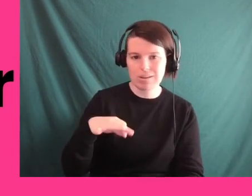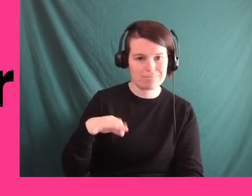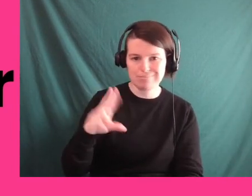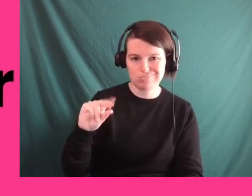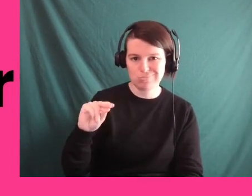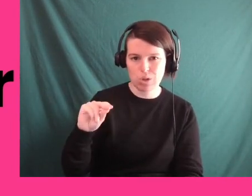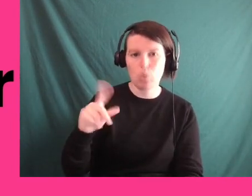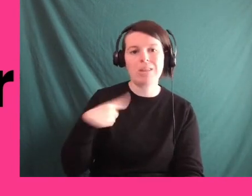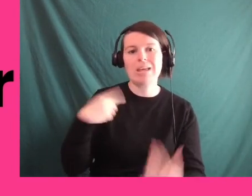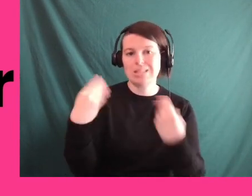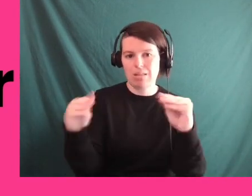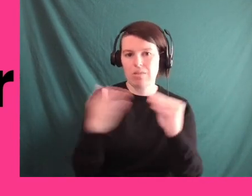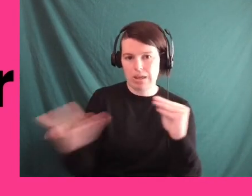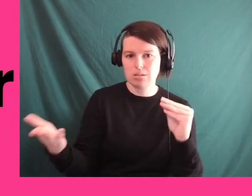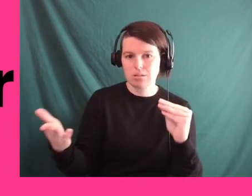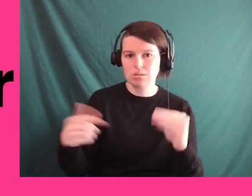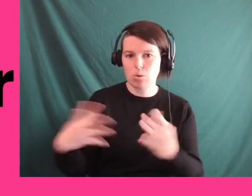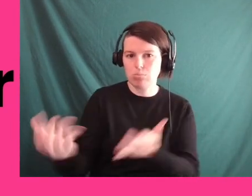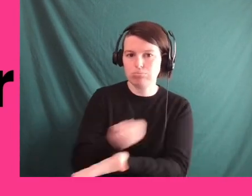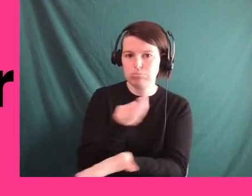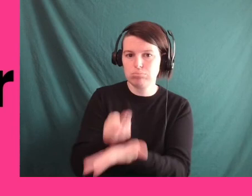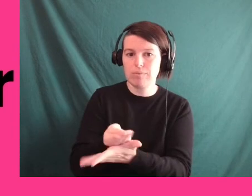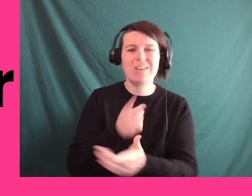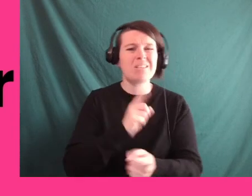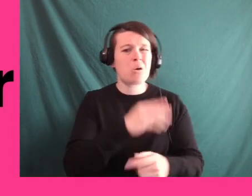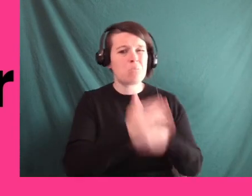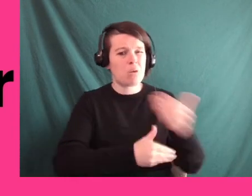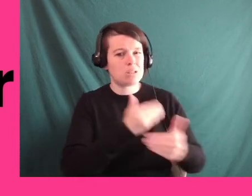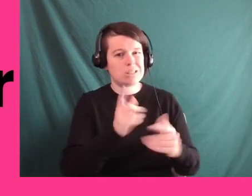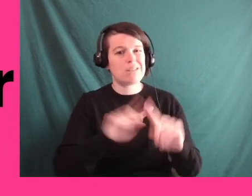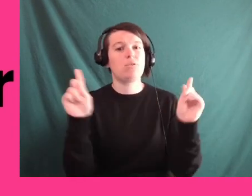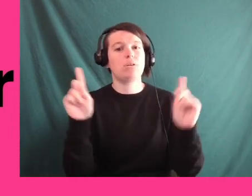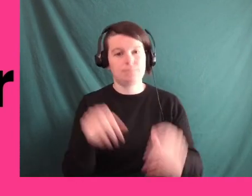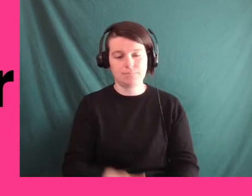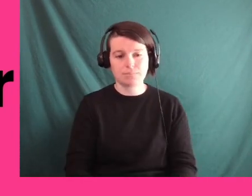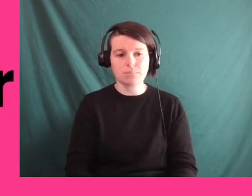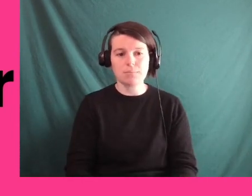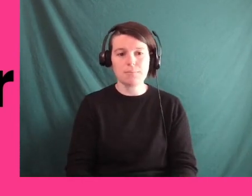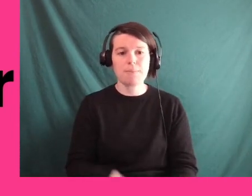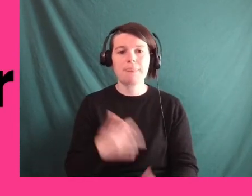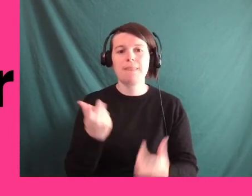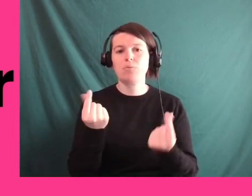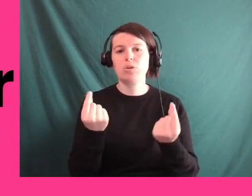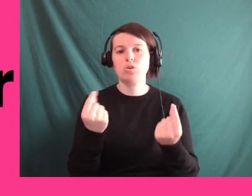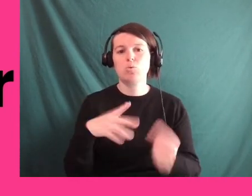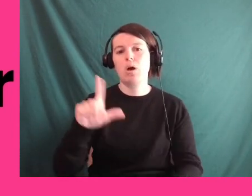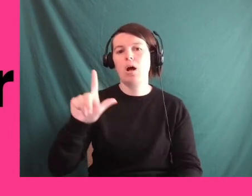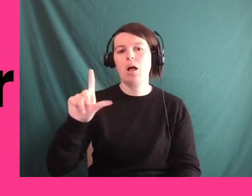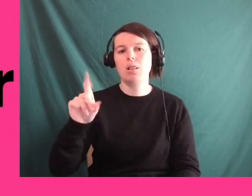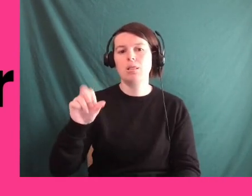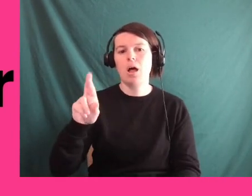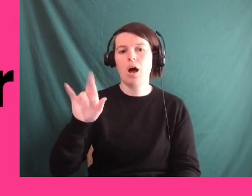items. Their process is a little different in that they do a lottery every month to determine